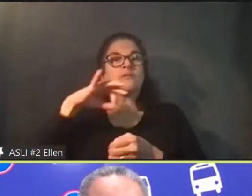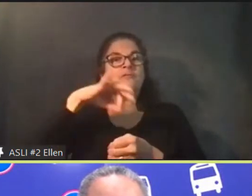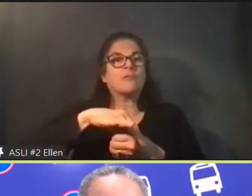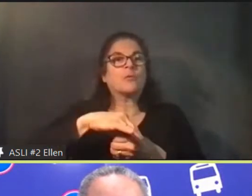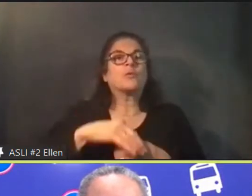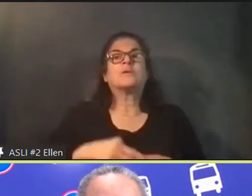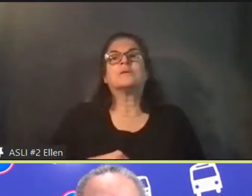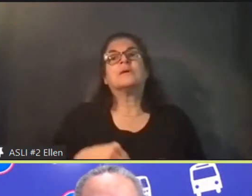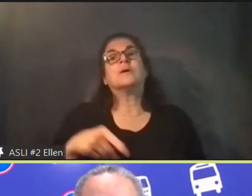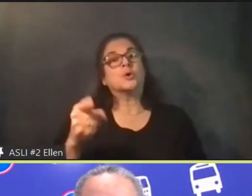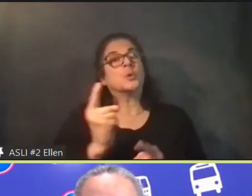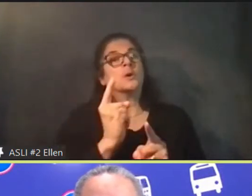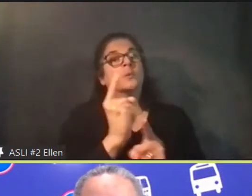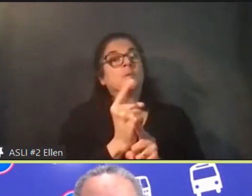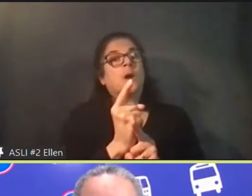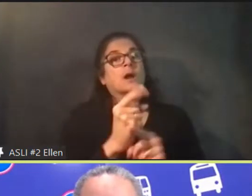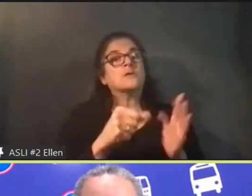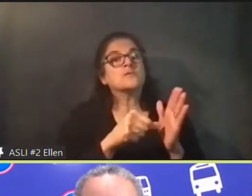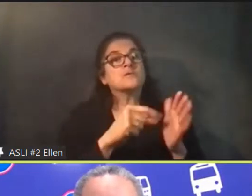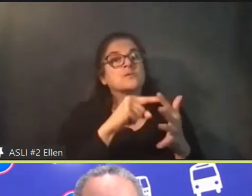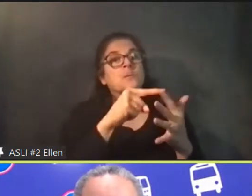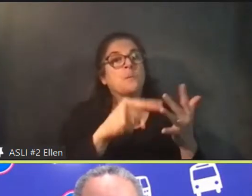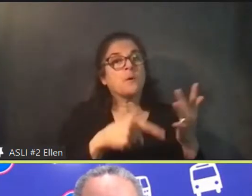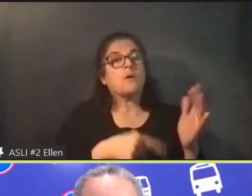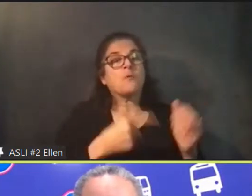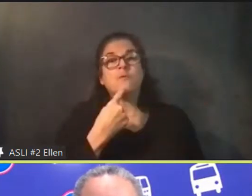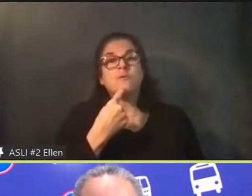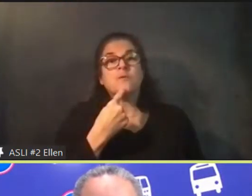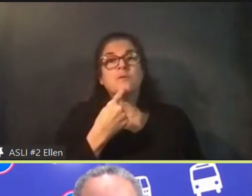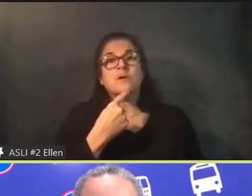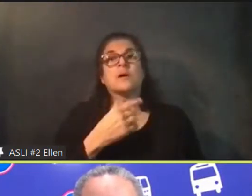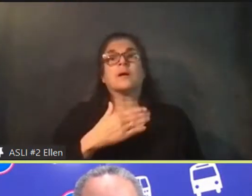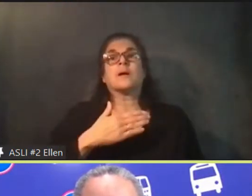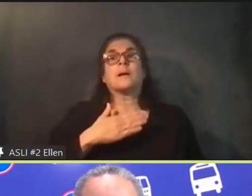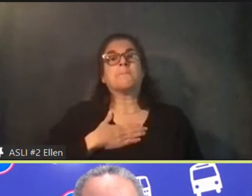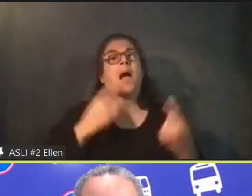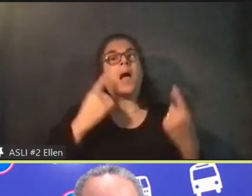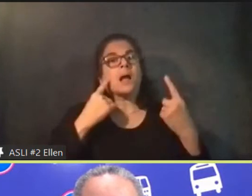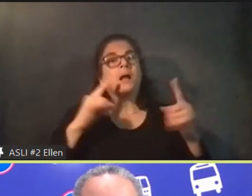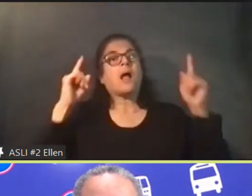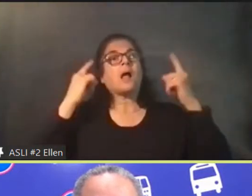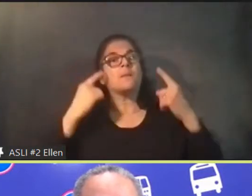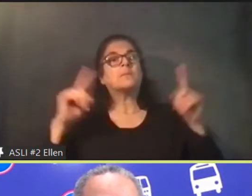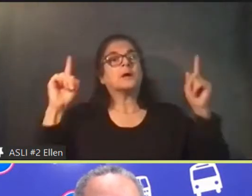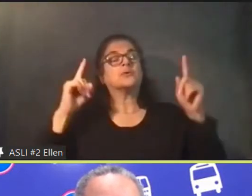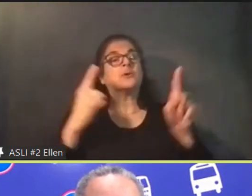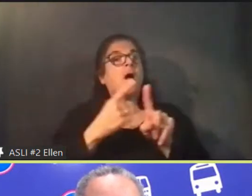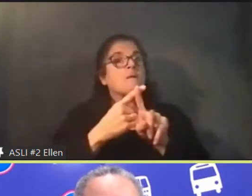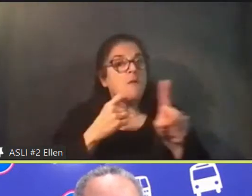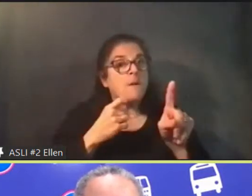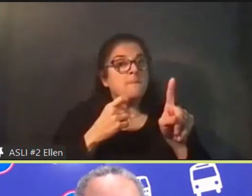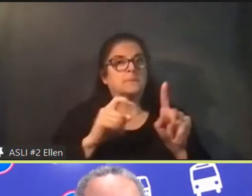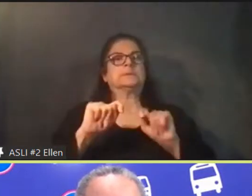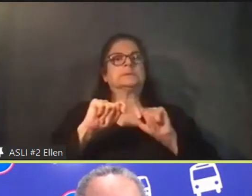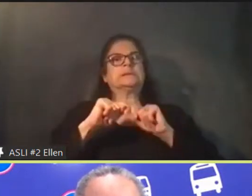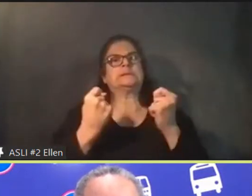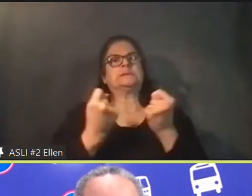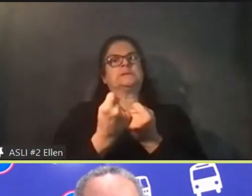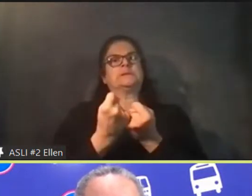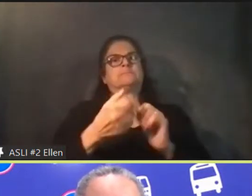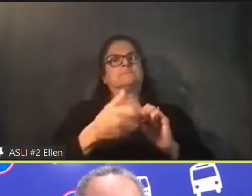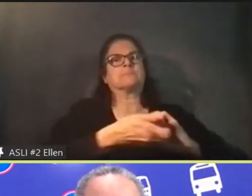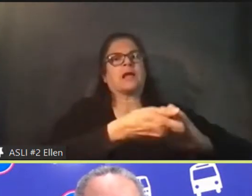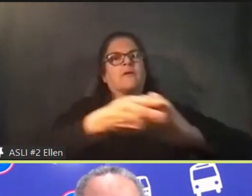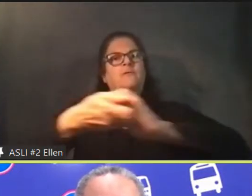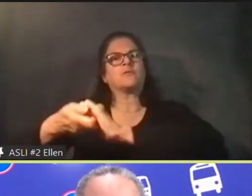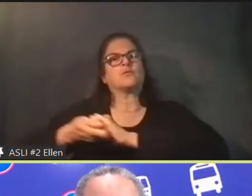You were right to point out, and I agree that, my accomplishments are really the result of a team effort for my staff